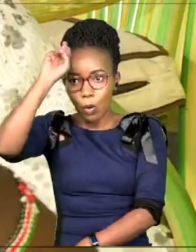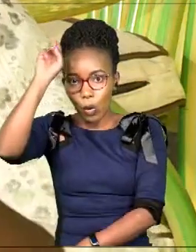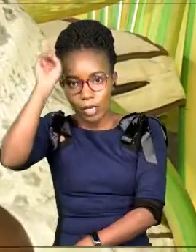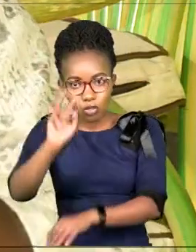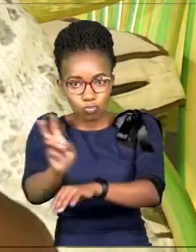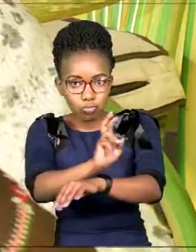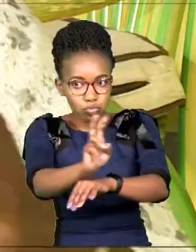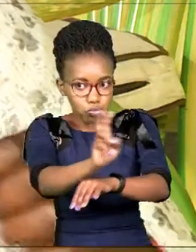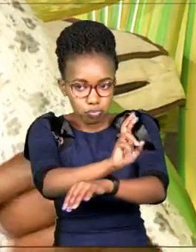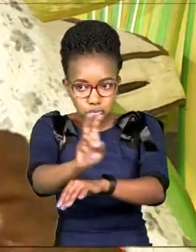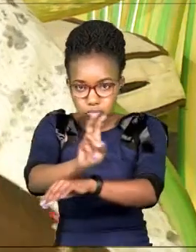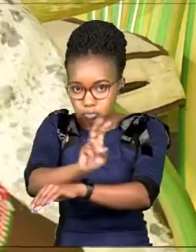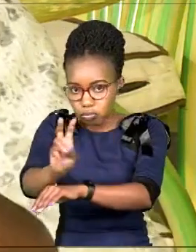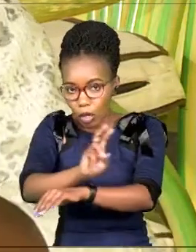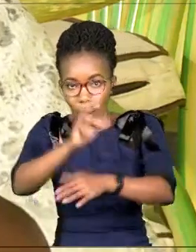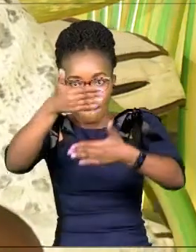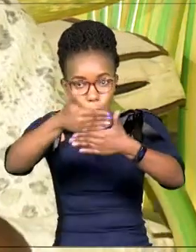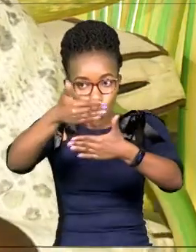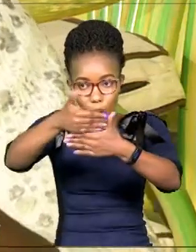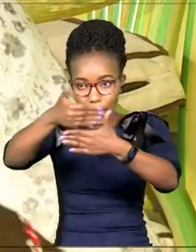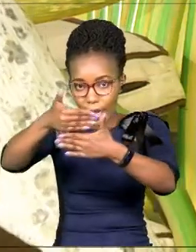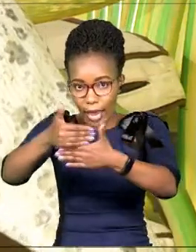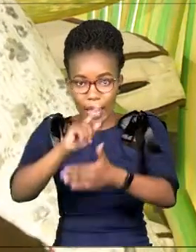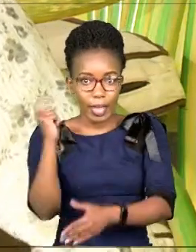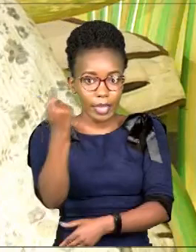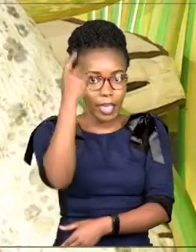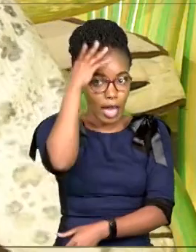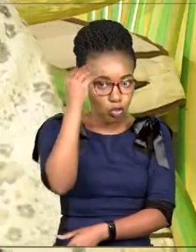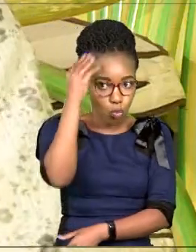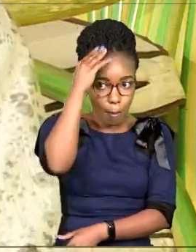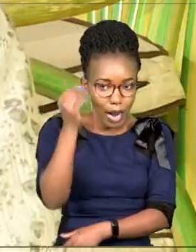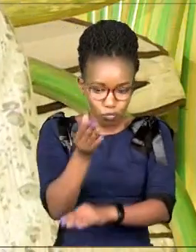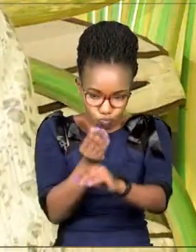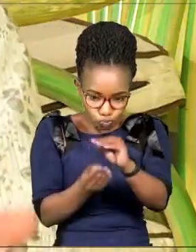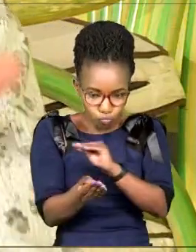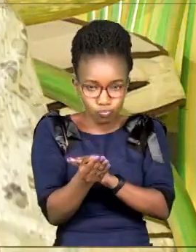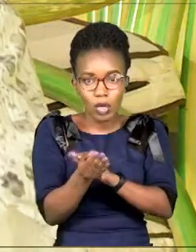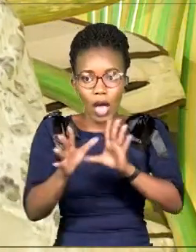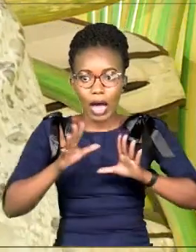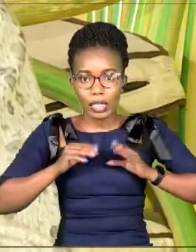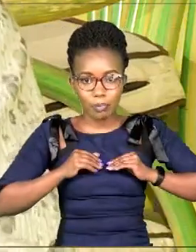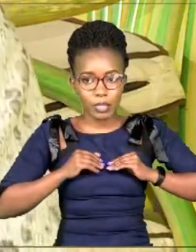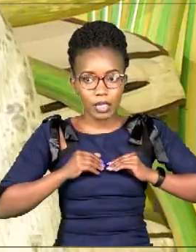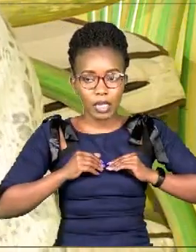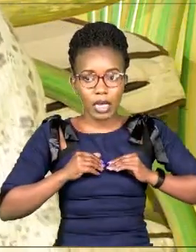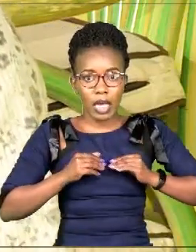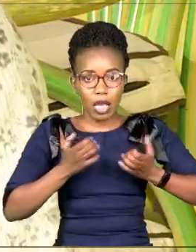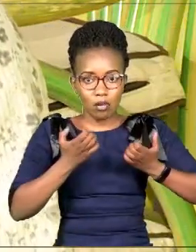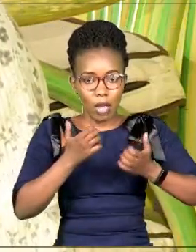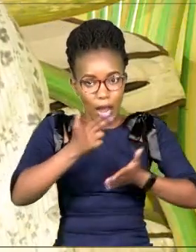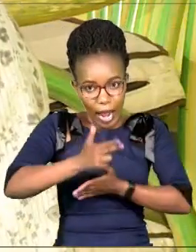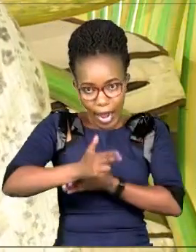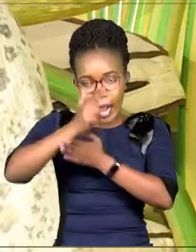roadblocks along the borders, the Kenya-Somali border, are being bribed to allow weapons to cross the border and get into the